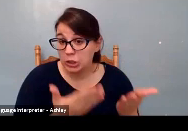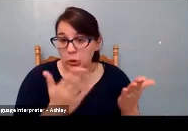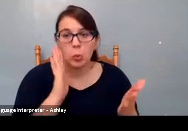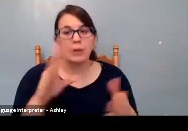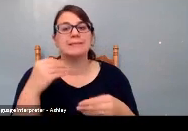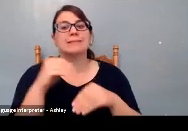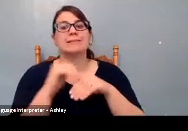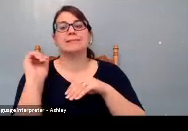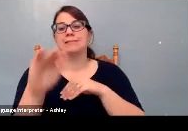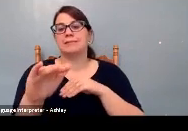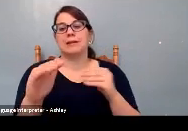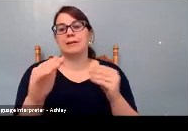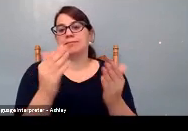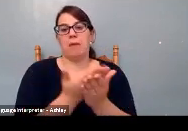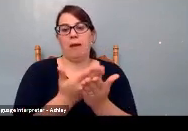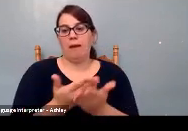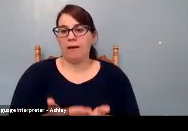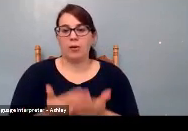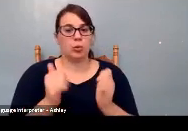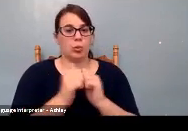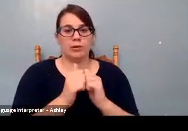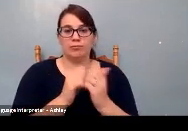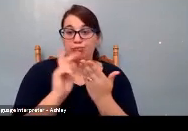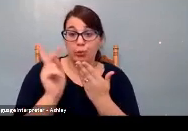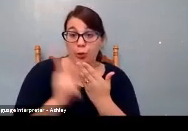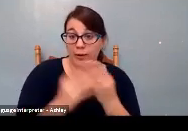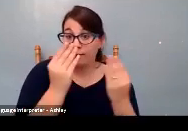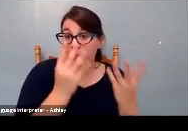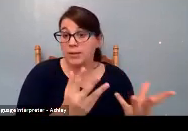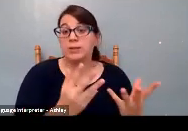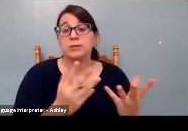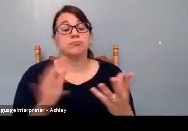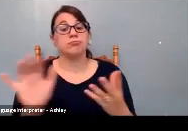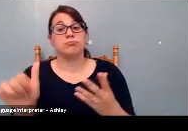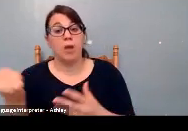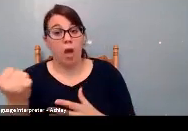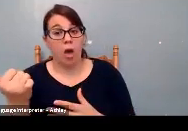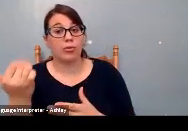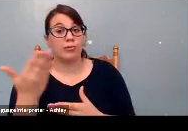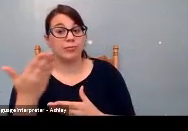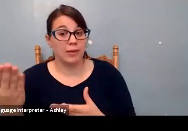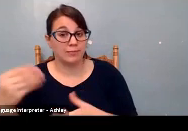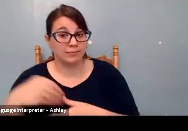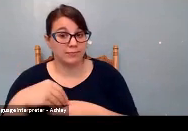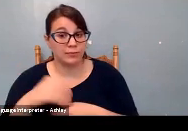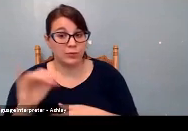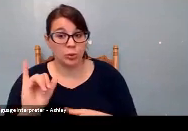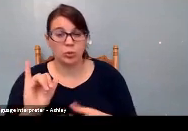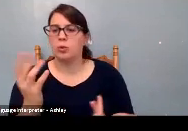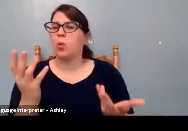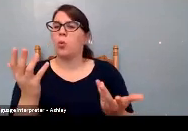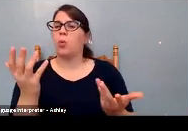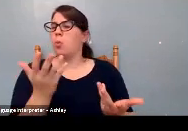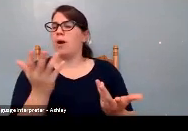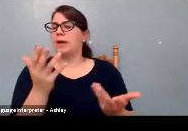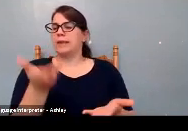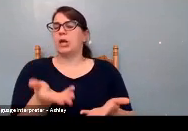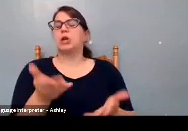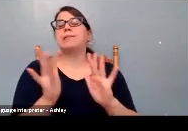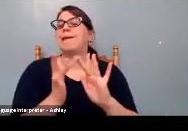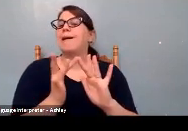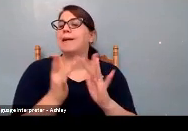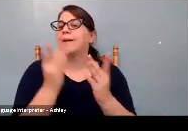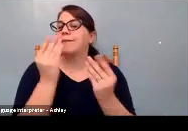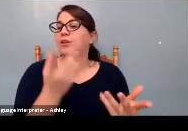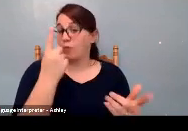program information and useful items. And the items that we have, it includes the contact information for both